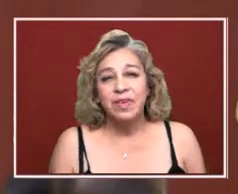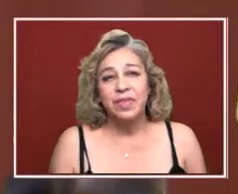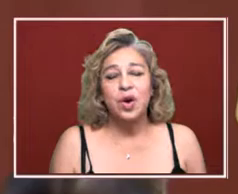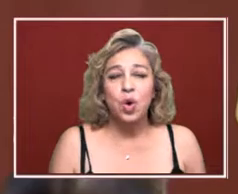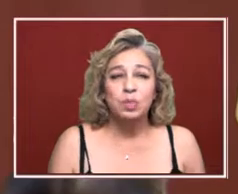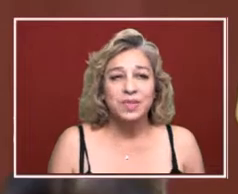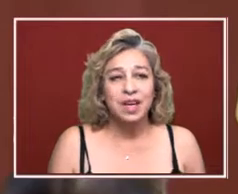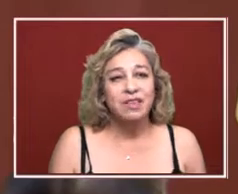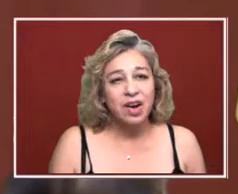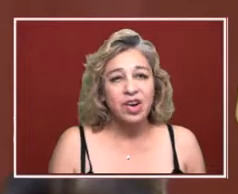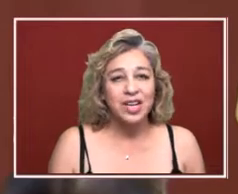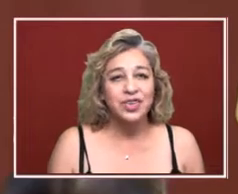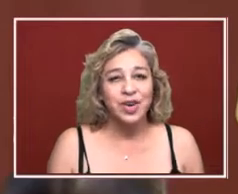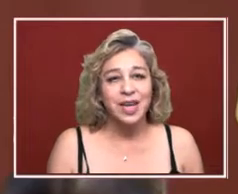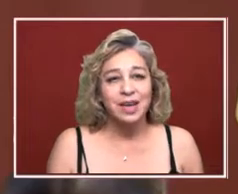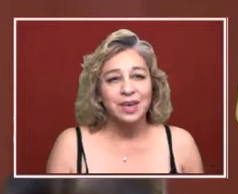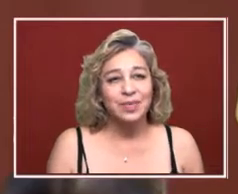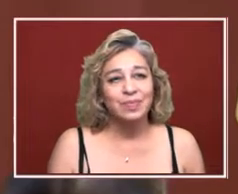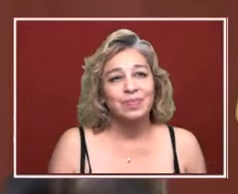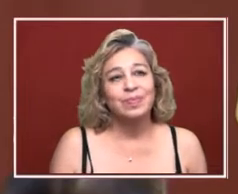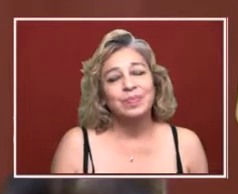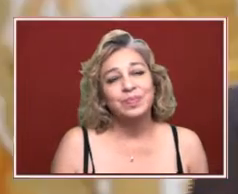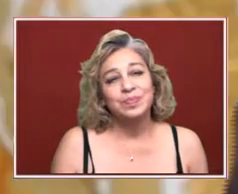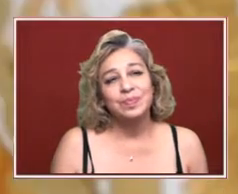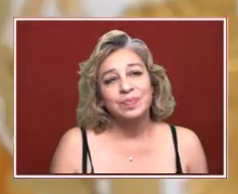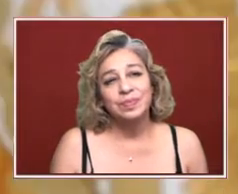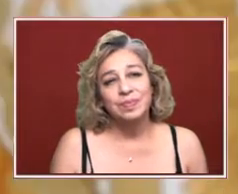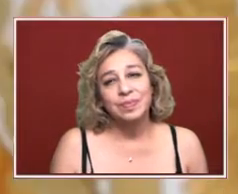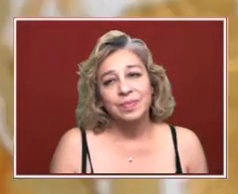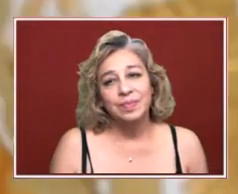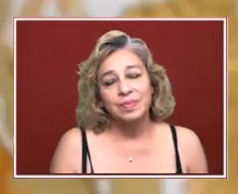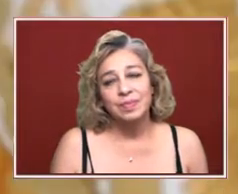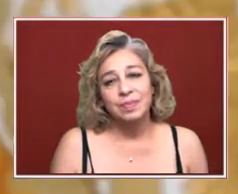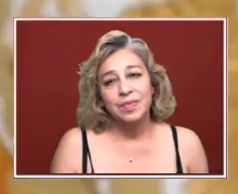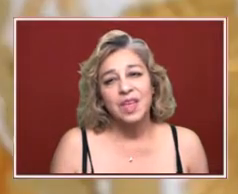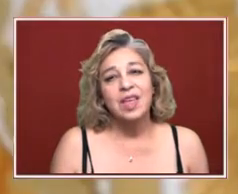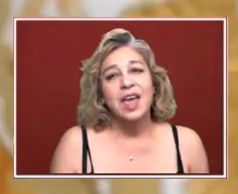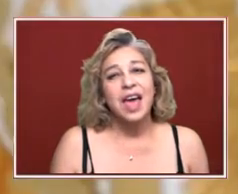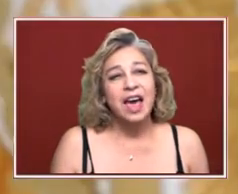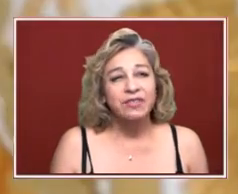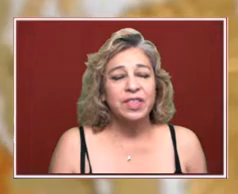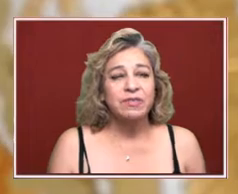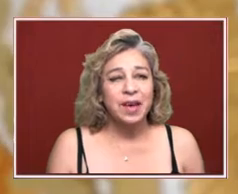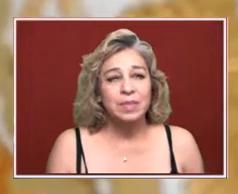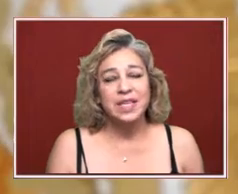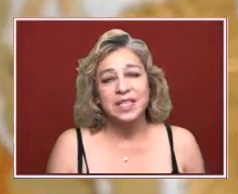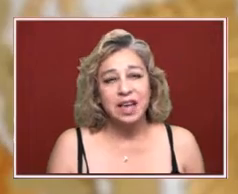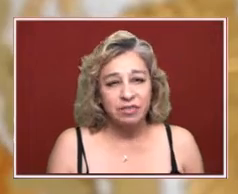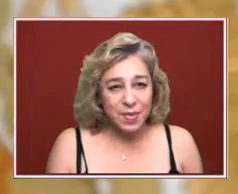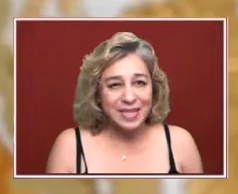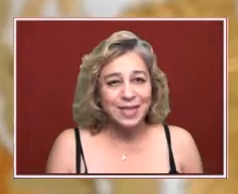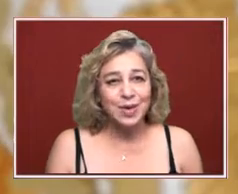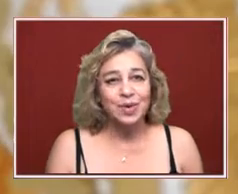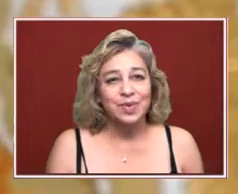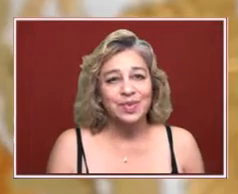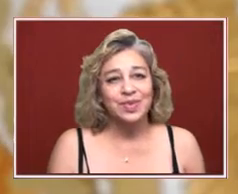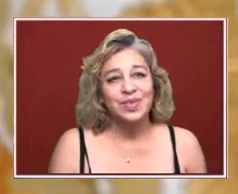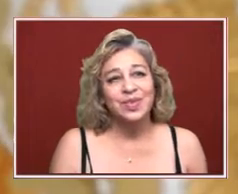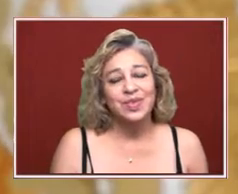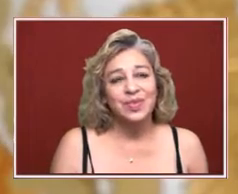half the homes of our country. La mitad de las familias de México. Half the families of